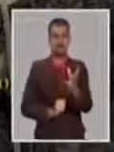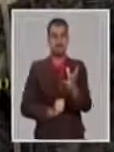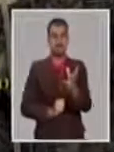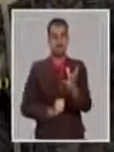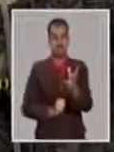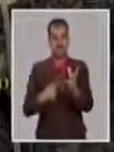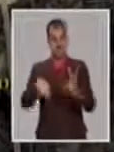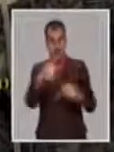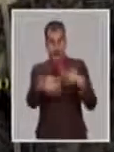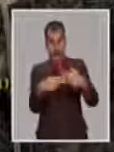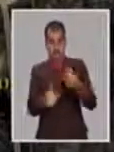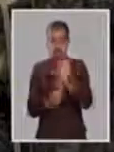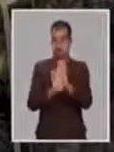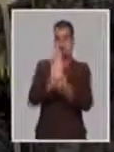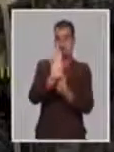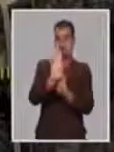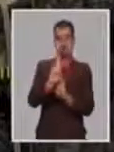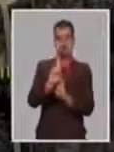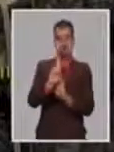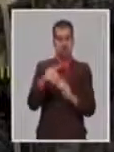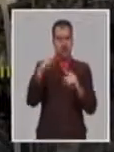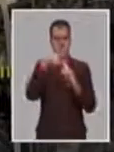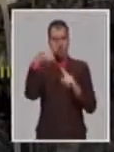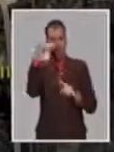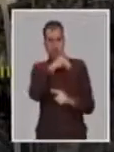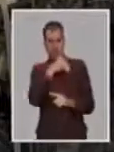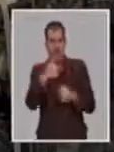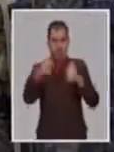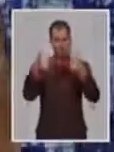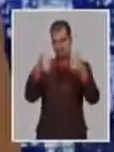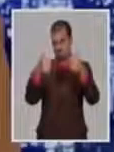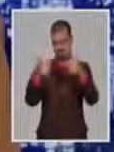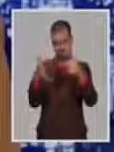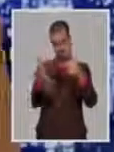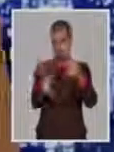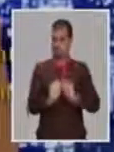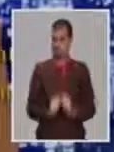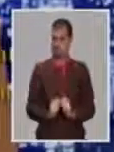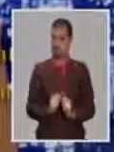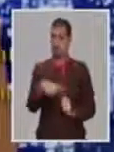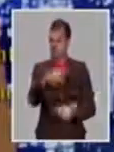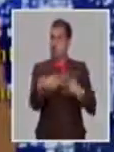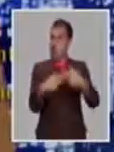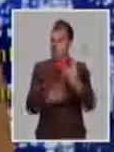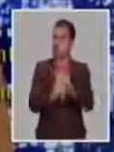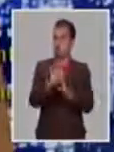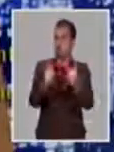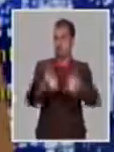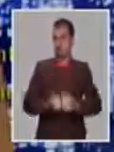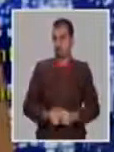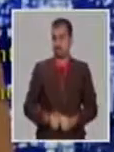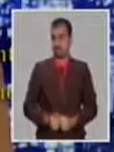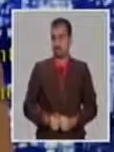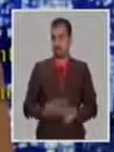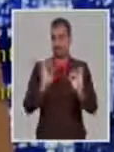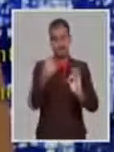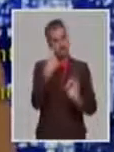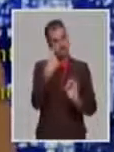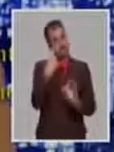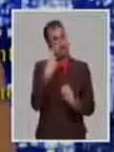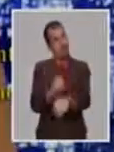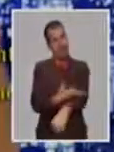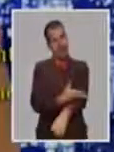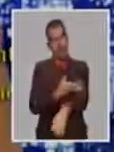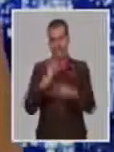do with much less than we do even in my own institution, it really is, it's awe-inspiring, and we